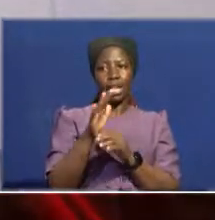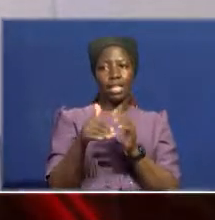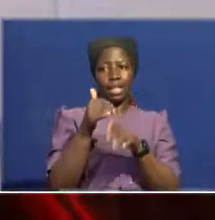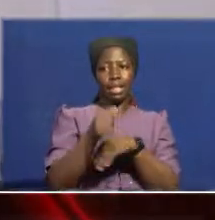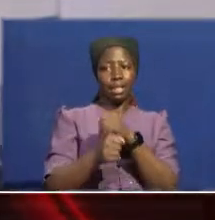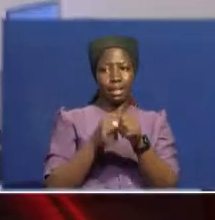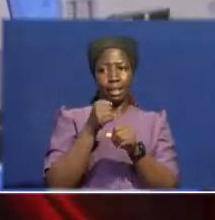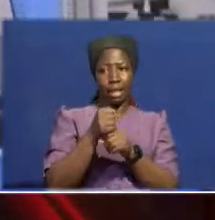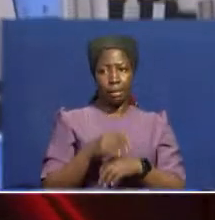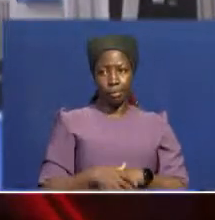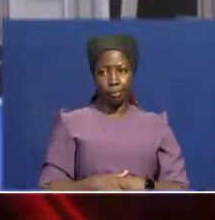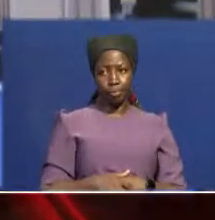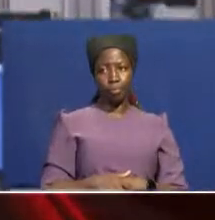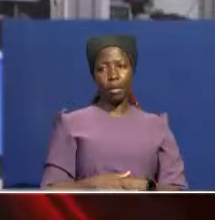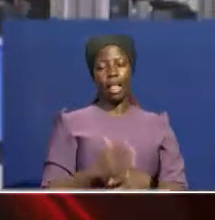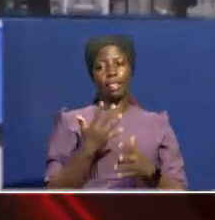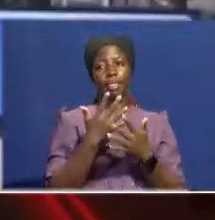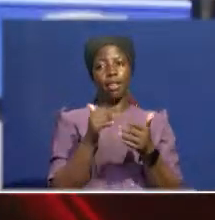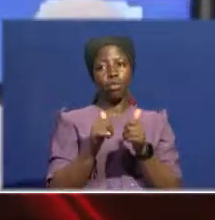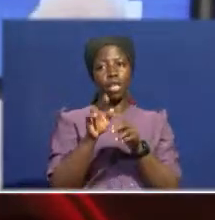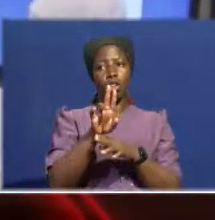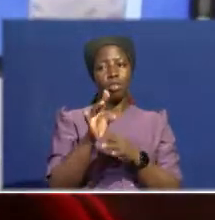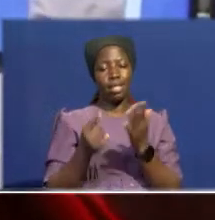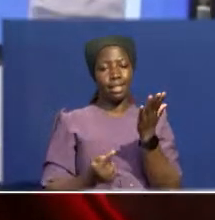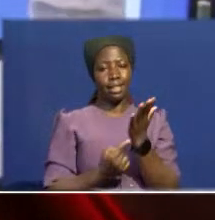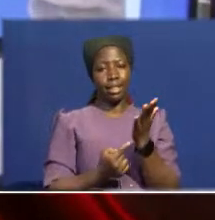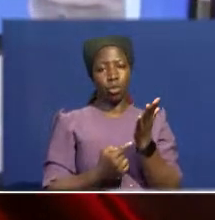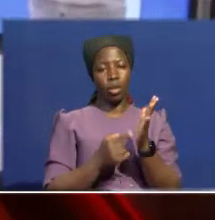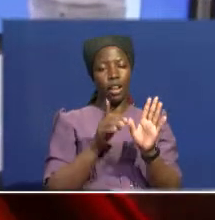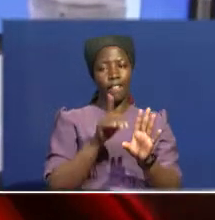Samsung's market in DRAM chips used in tech devices reached